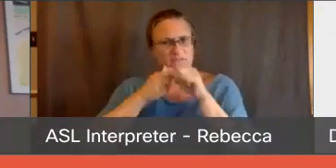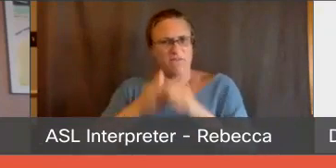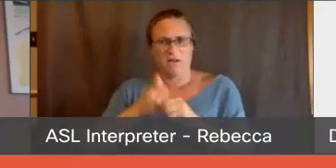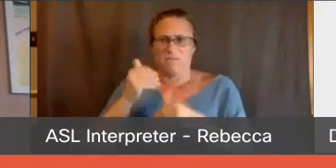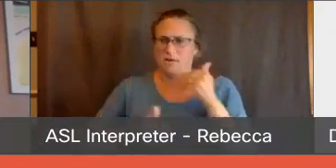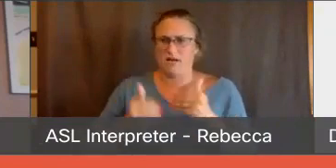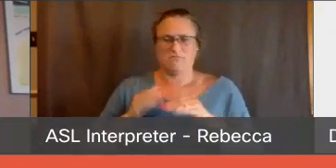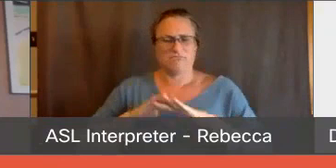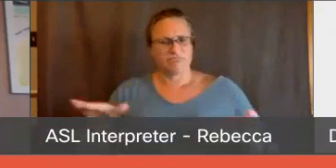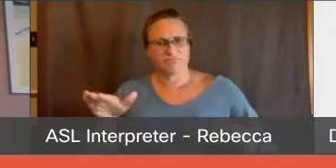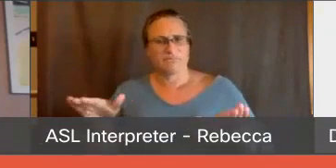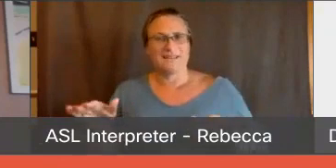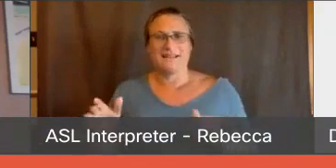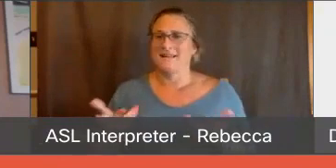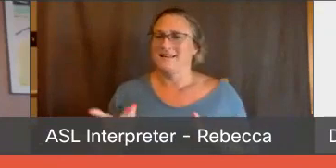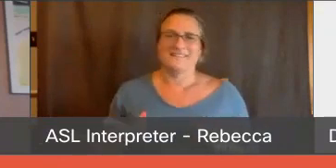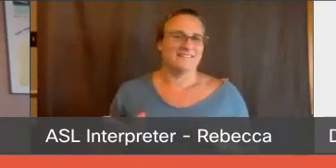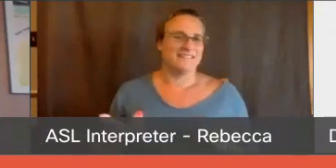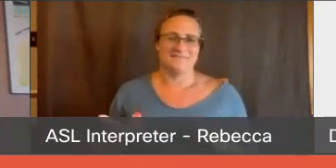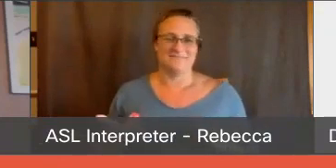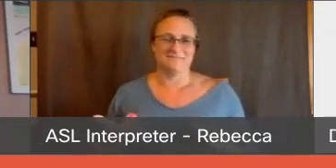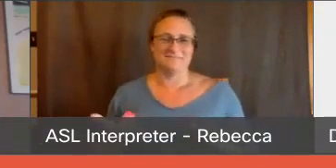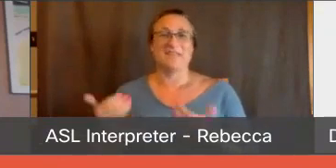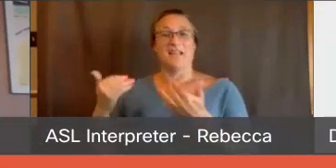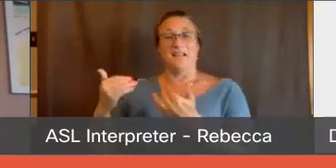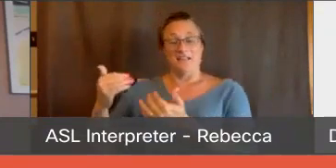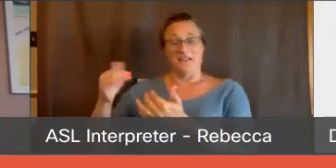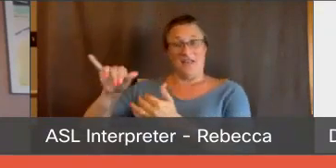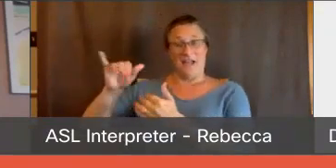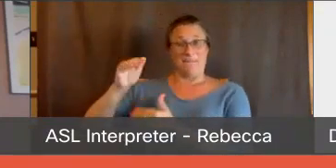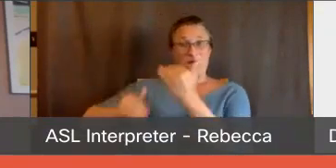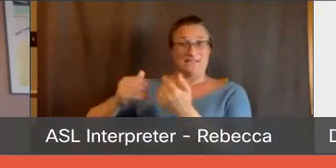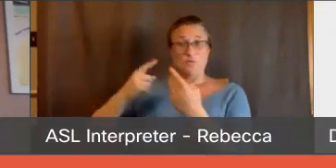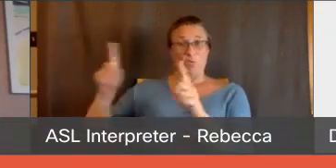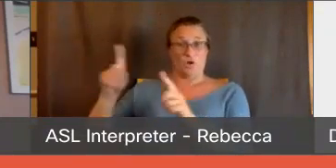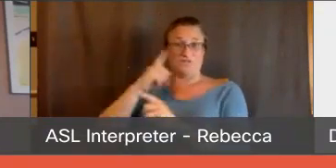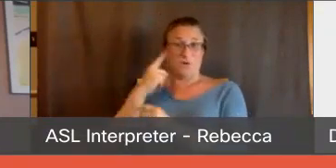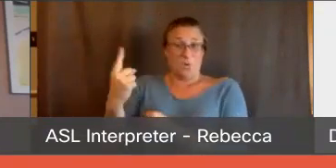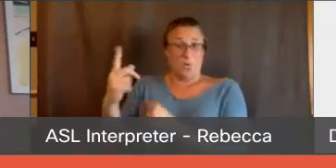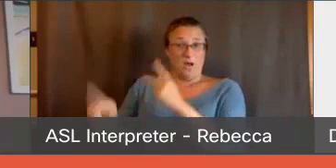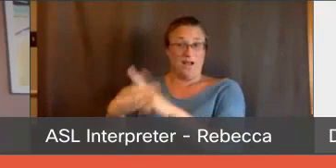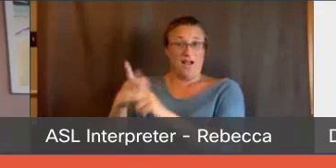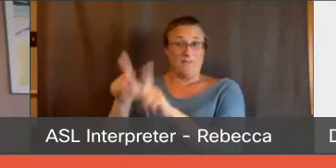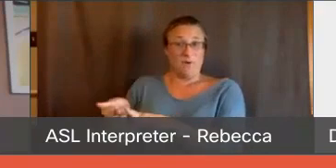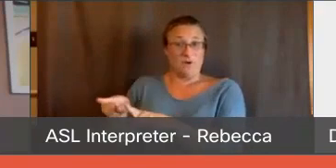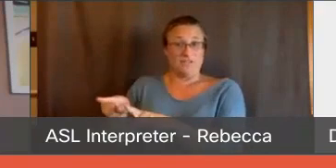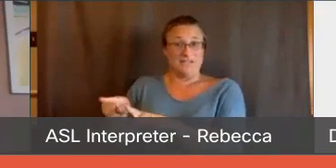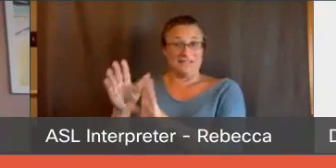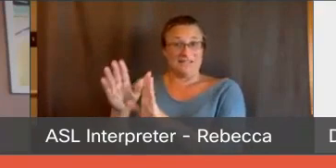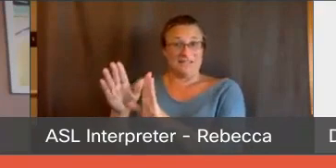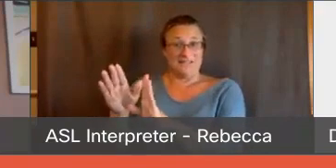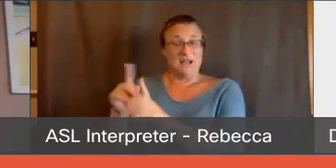that usually is made for a very specific type of person. And the moment you deviate from that identity in any